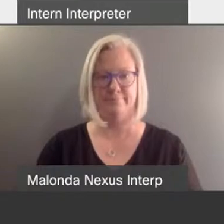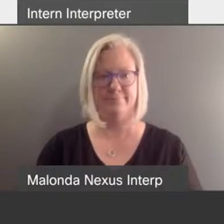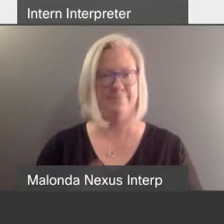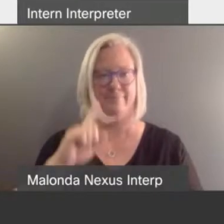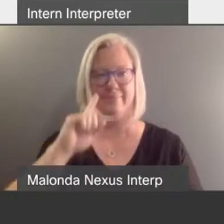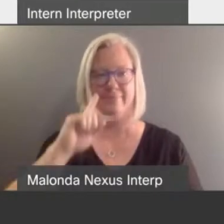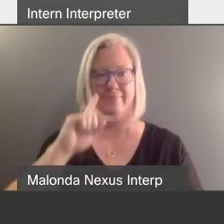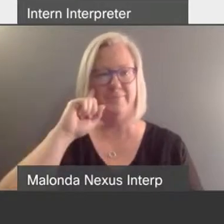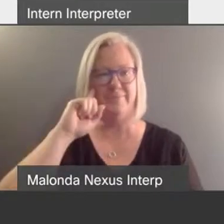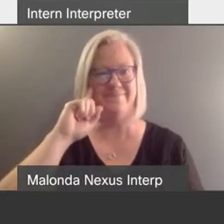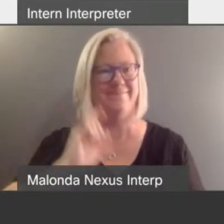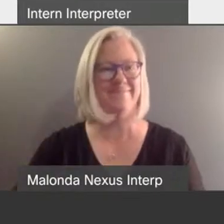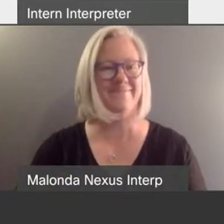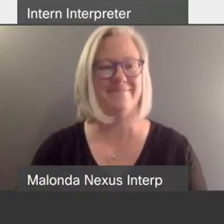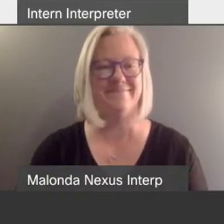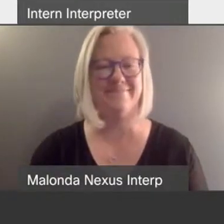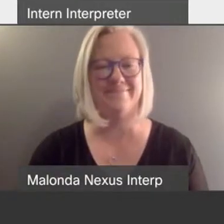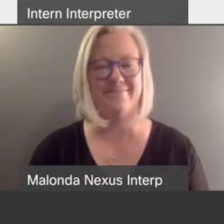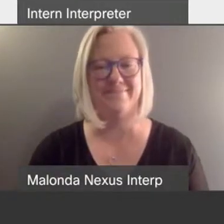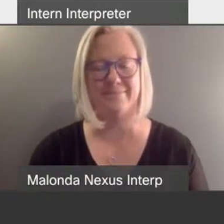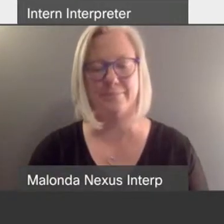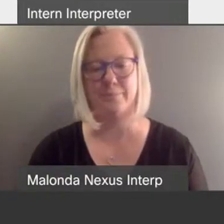Thank you.